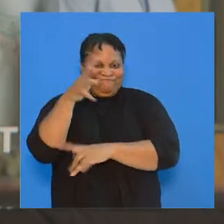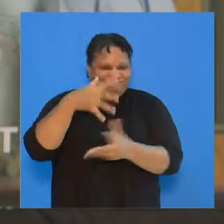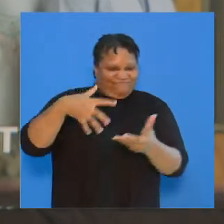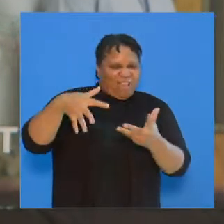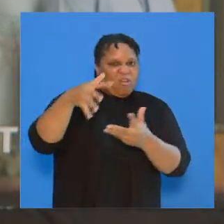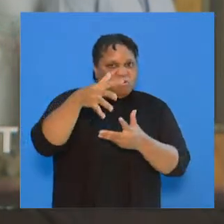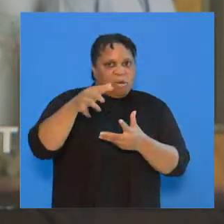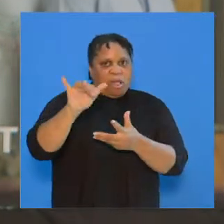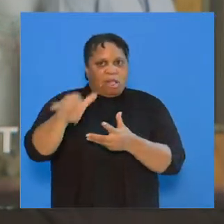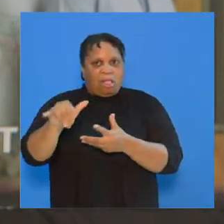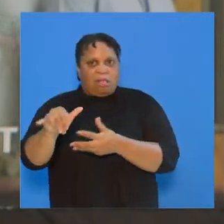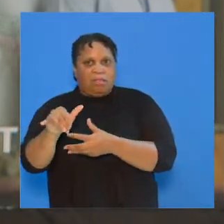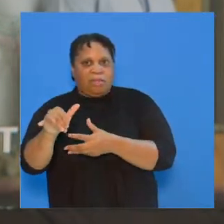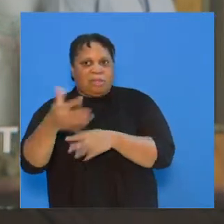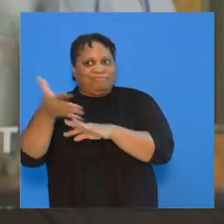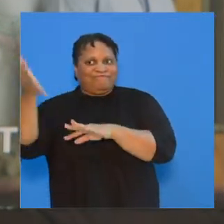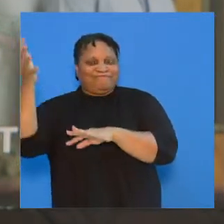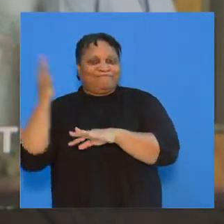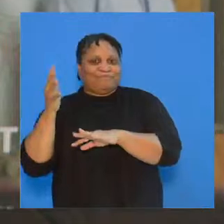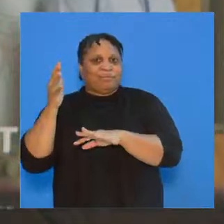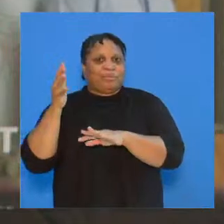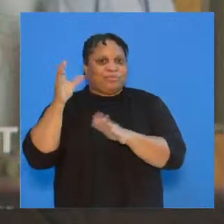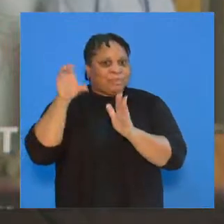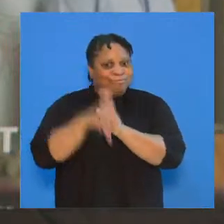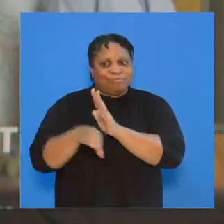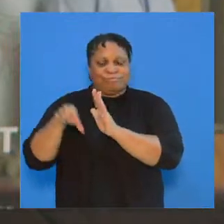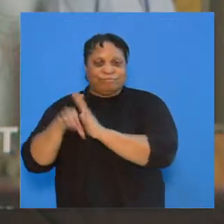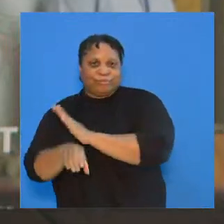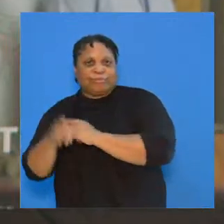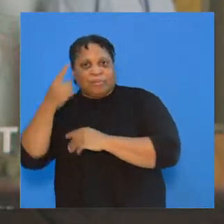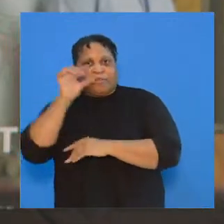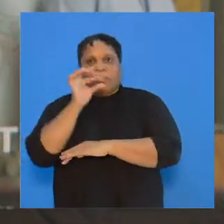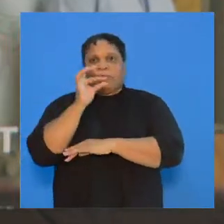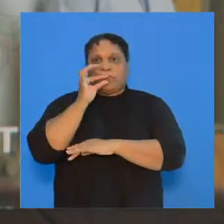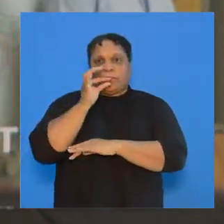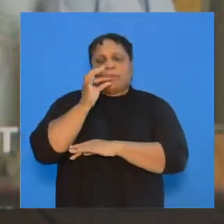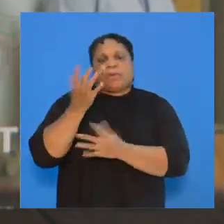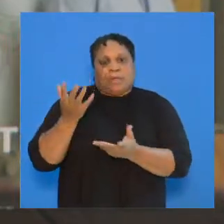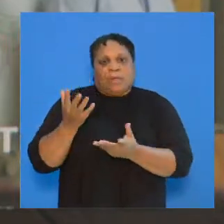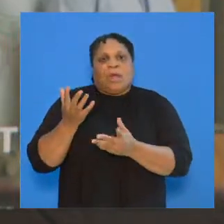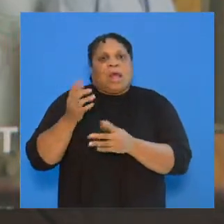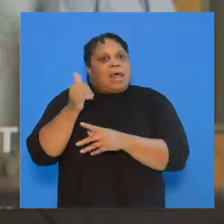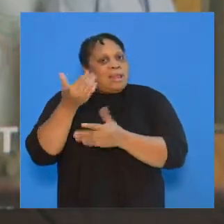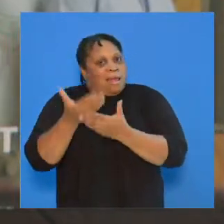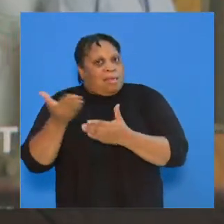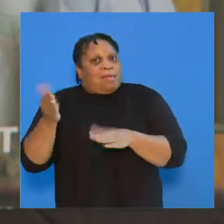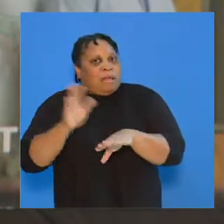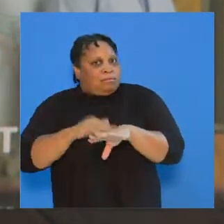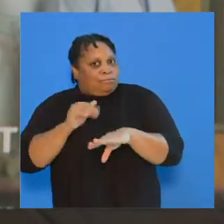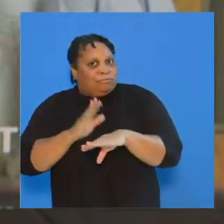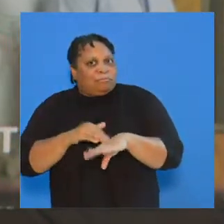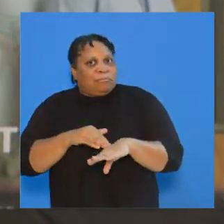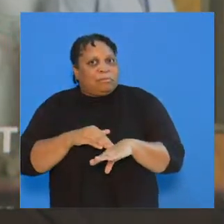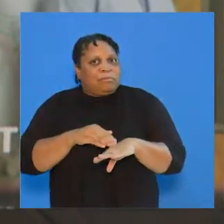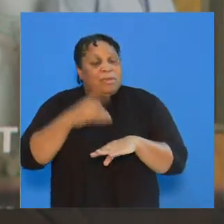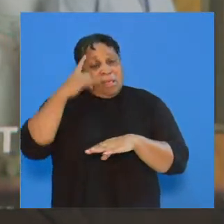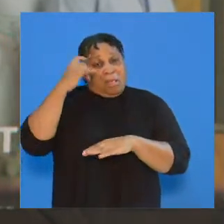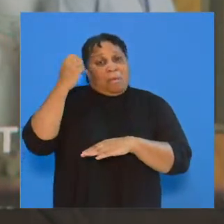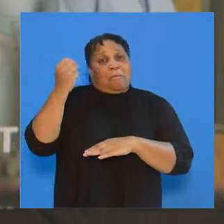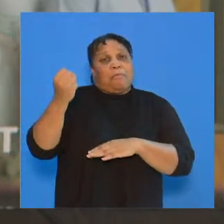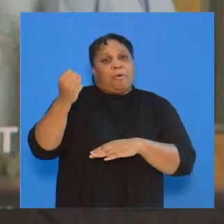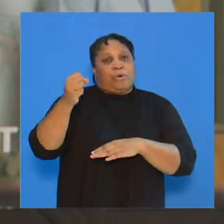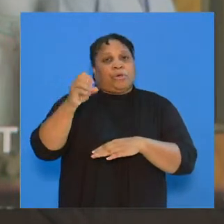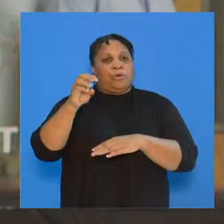the expunging of previous convictions for cannabis possession. Another thing called for was a memorial to Mary